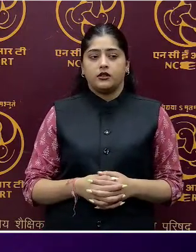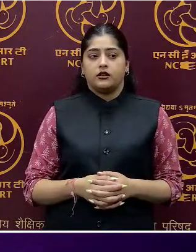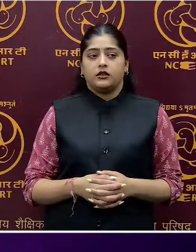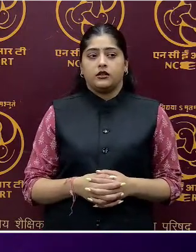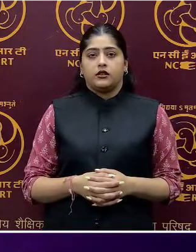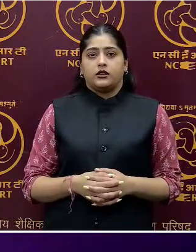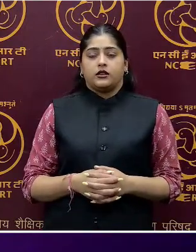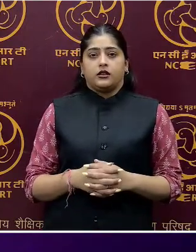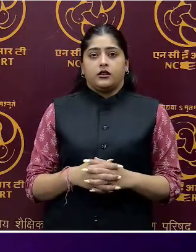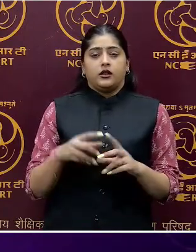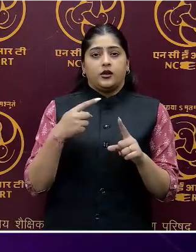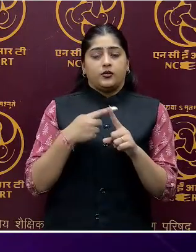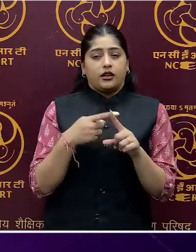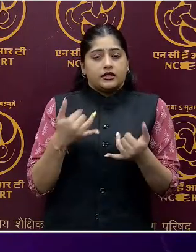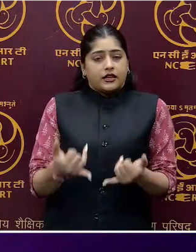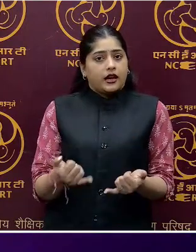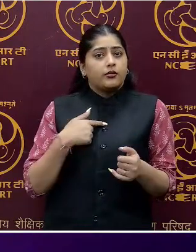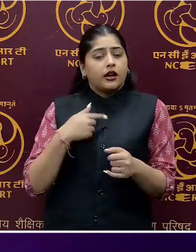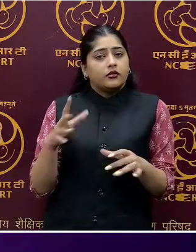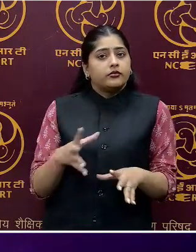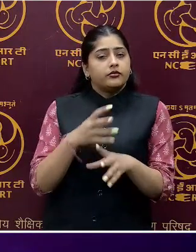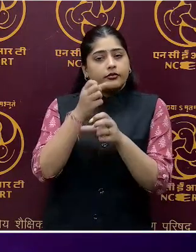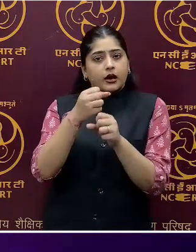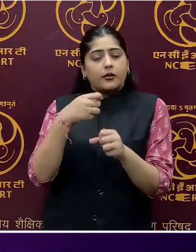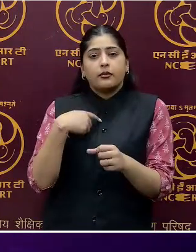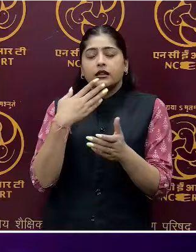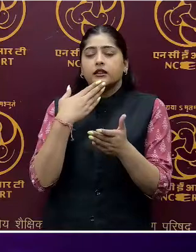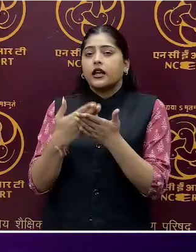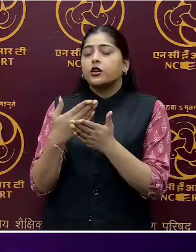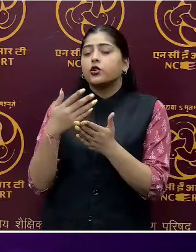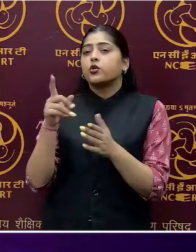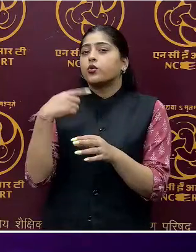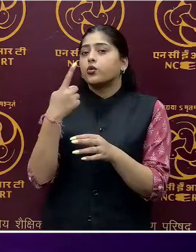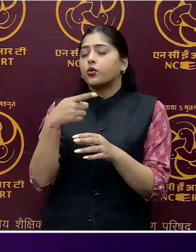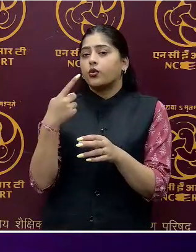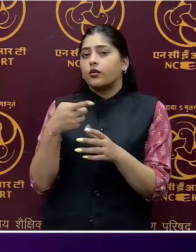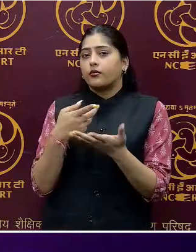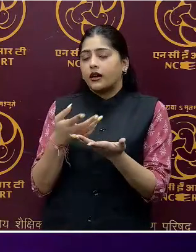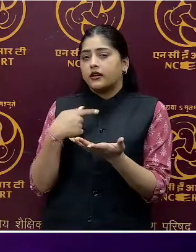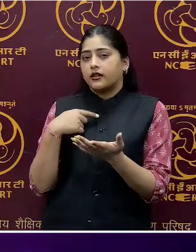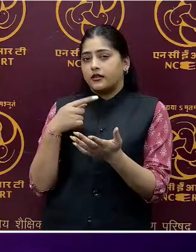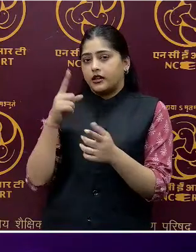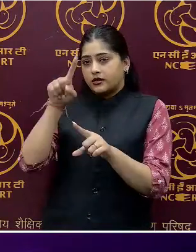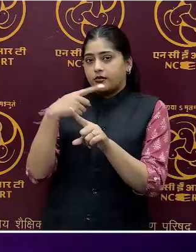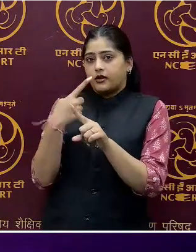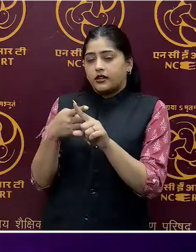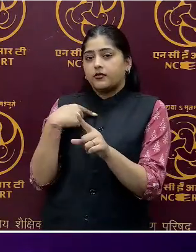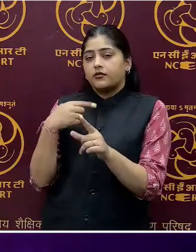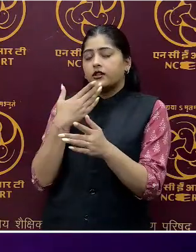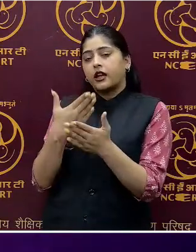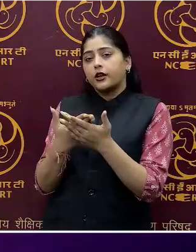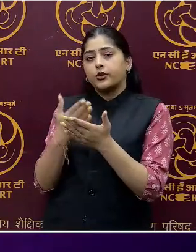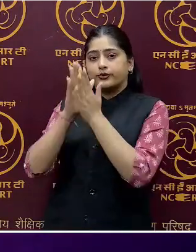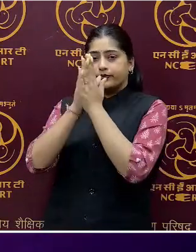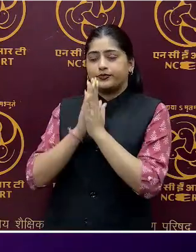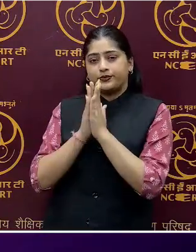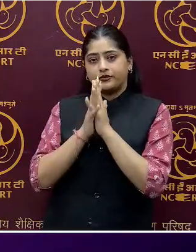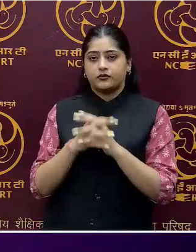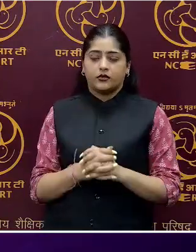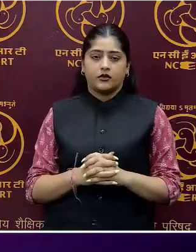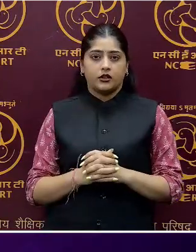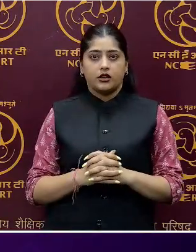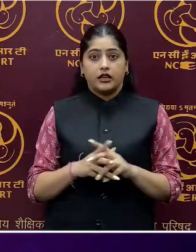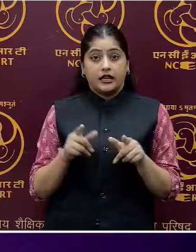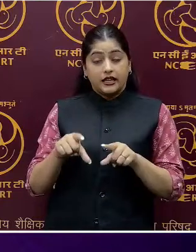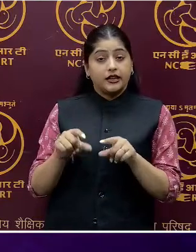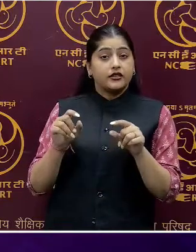dth.class2@ceit.nic.in. Well, with this, it's a wrap, and let me thank my expert for her valuable contribution to the session. Ma'am, thank you so much. Thank you, ma'am. It was indeed a very